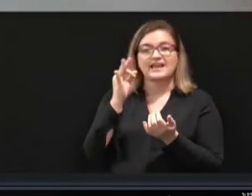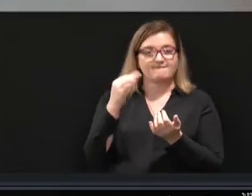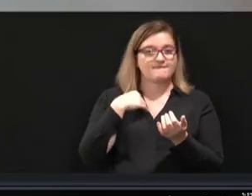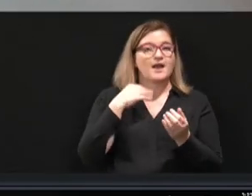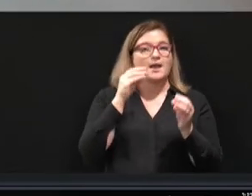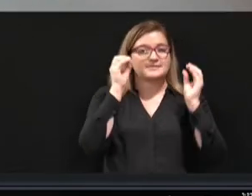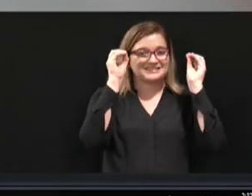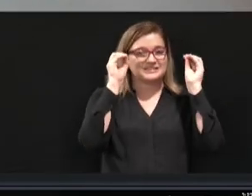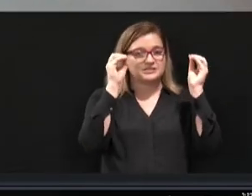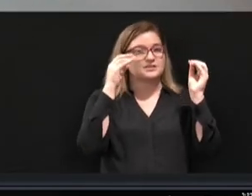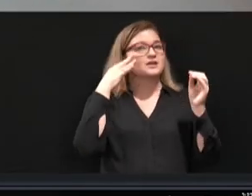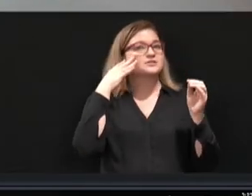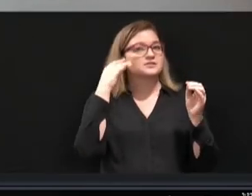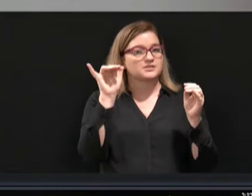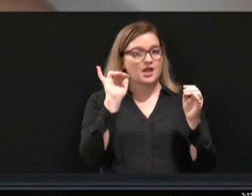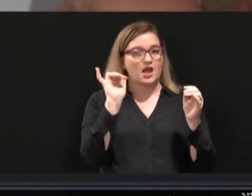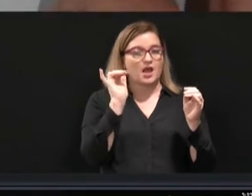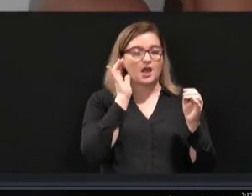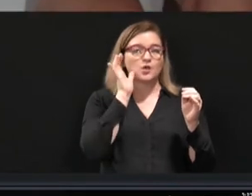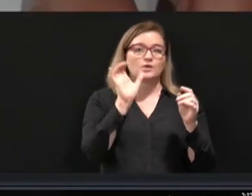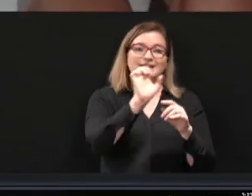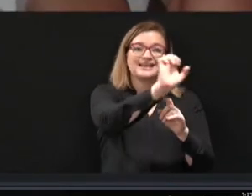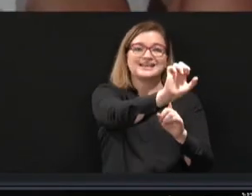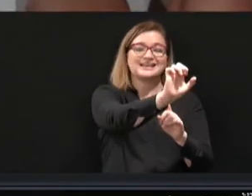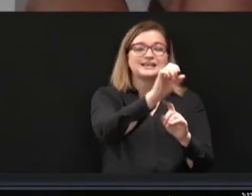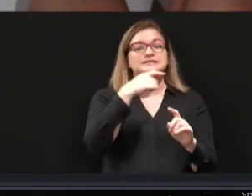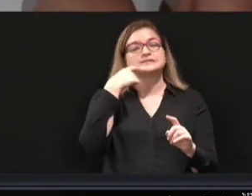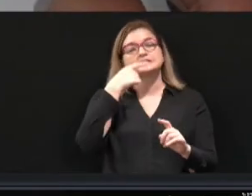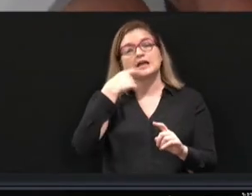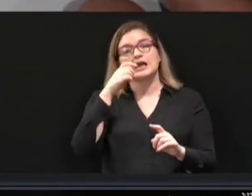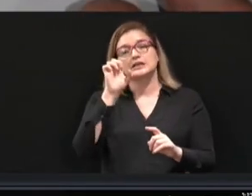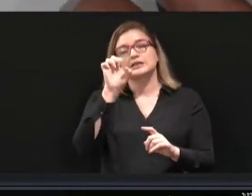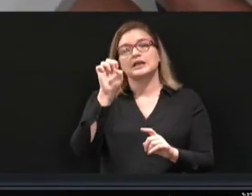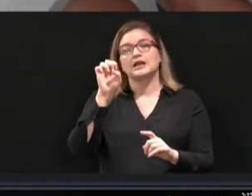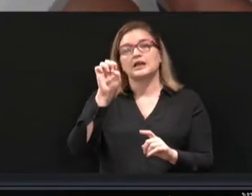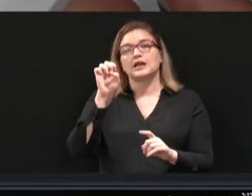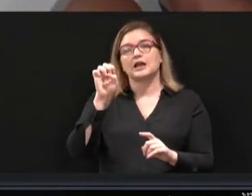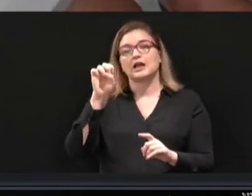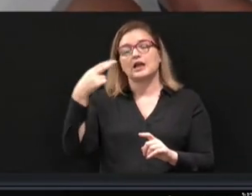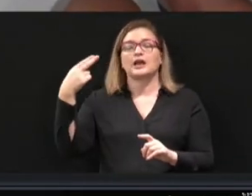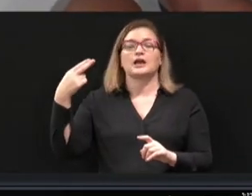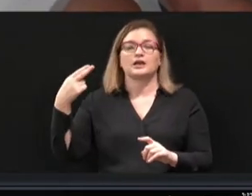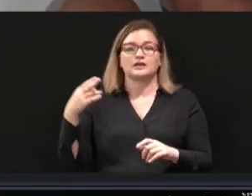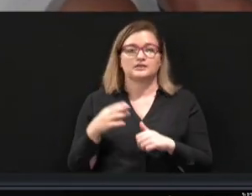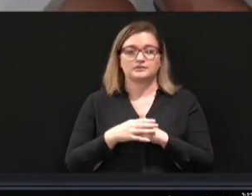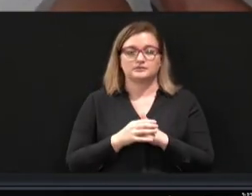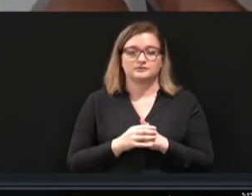times that U says like an up. And then